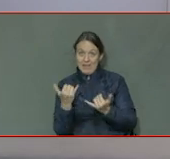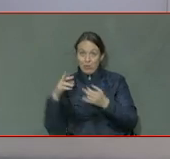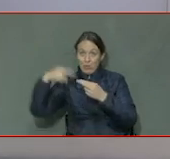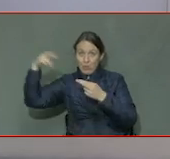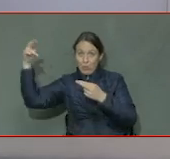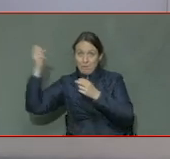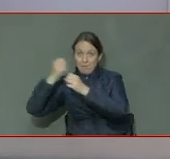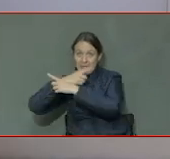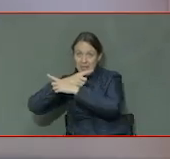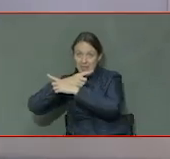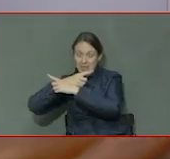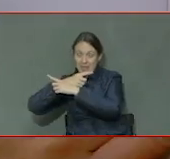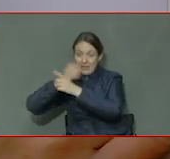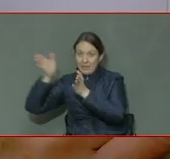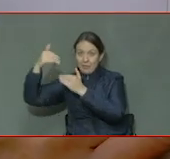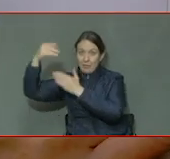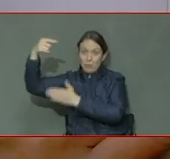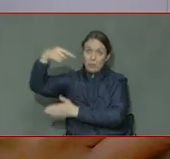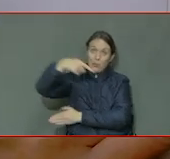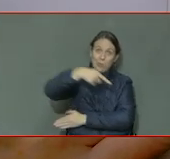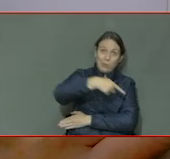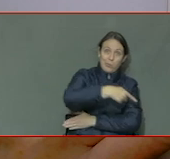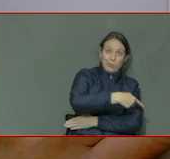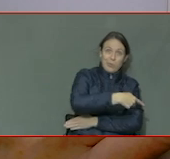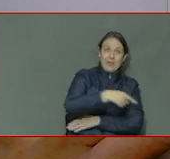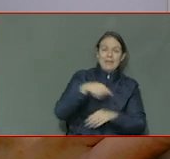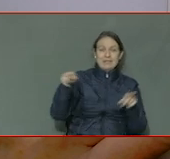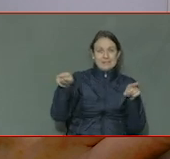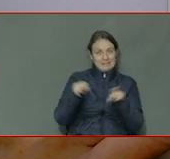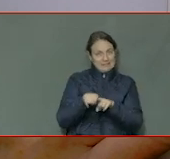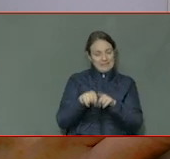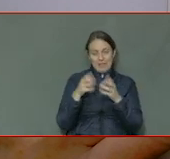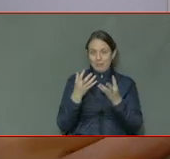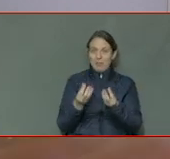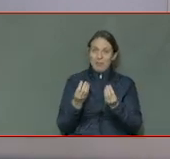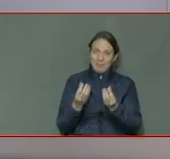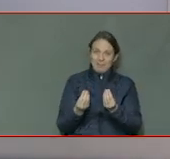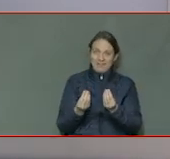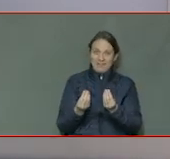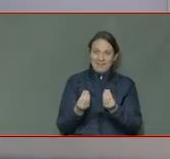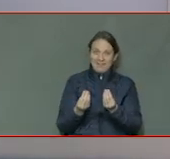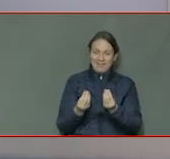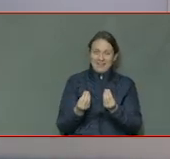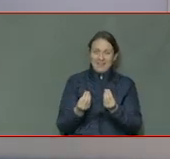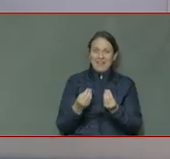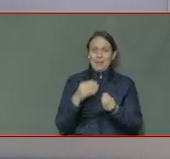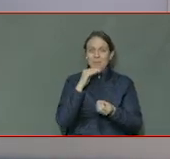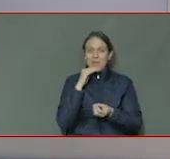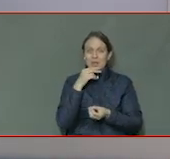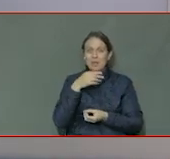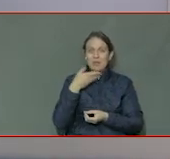is moving down, so that will be my exact value upwards. The answer can't be